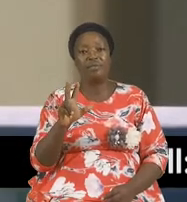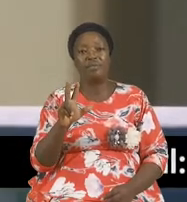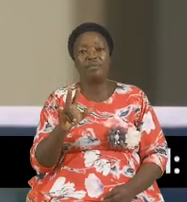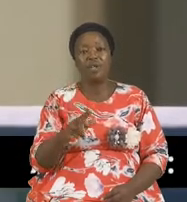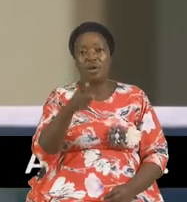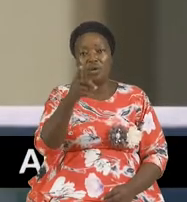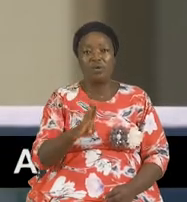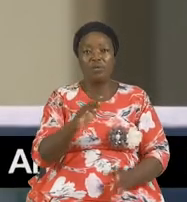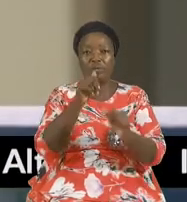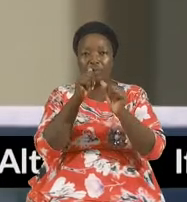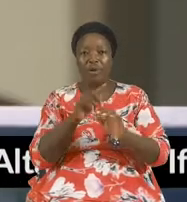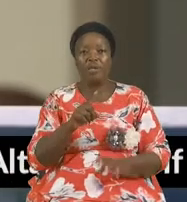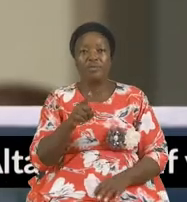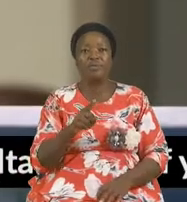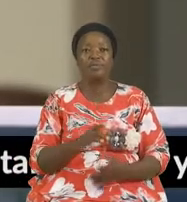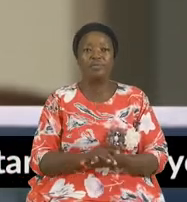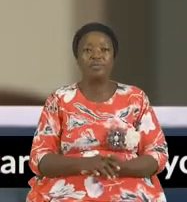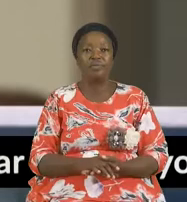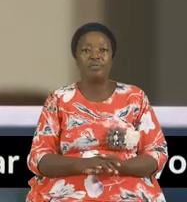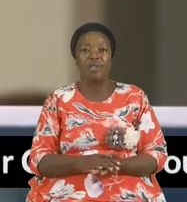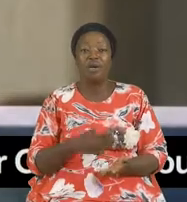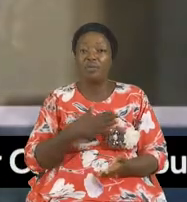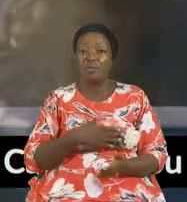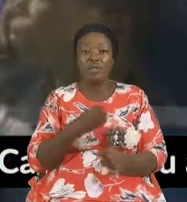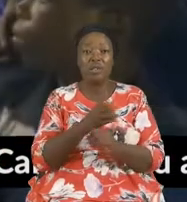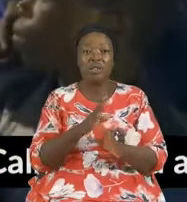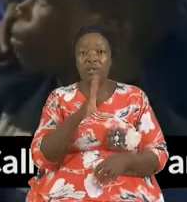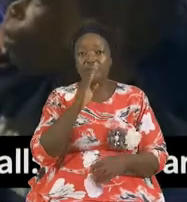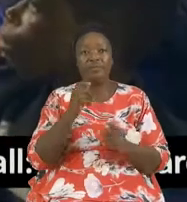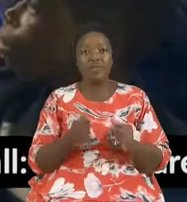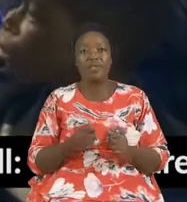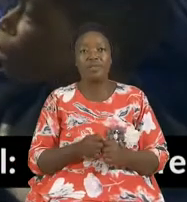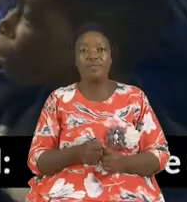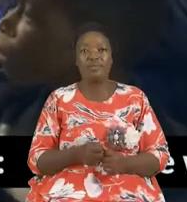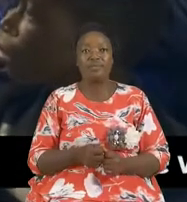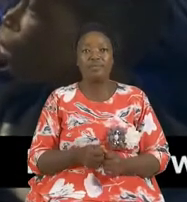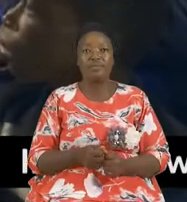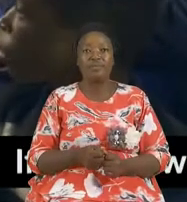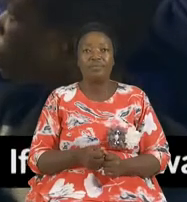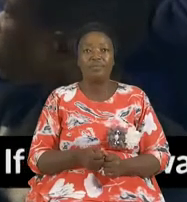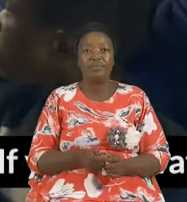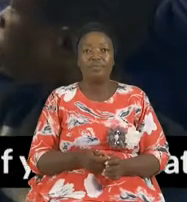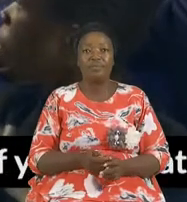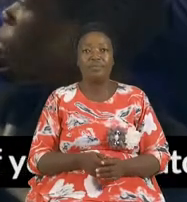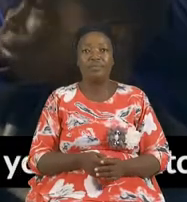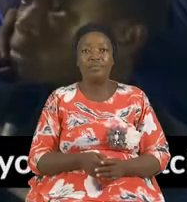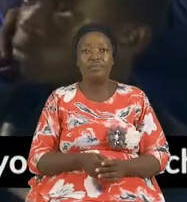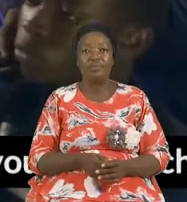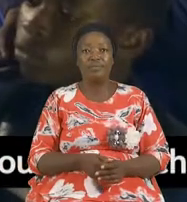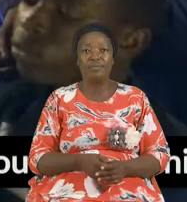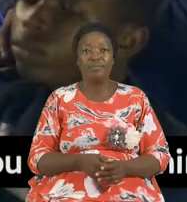+234 915 444 9263. God bless you. Please counsel us, be